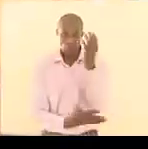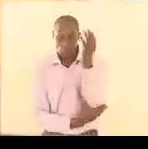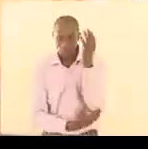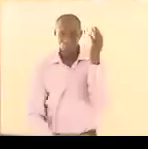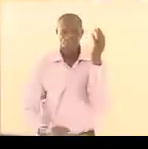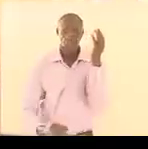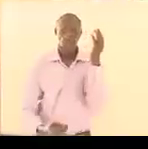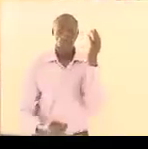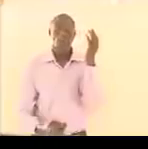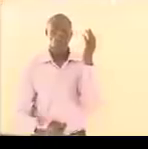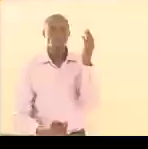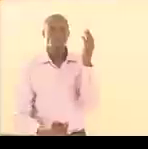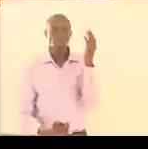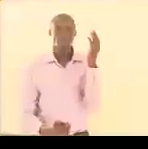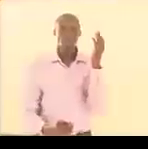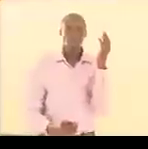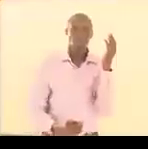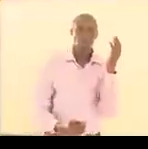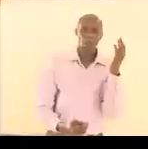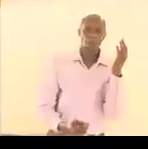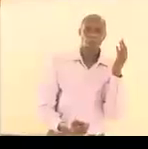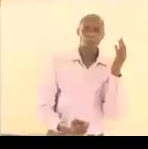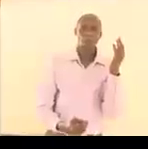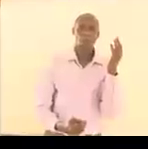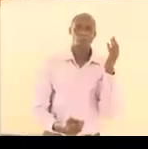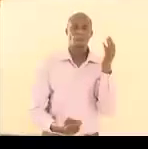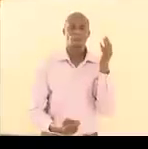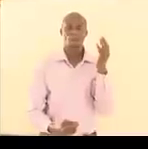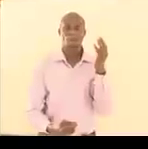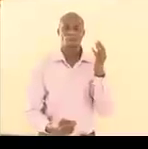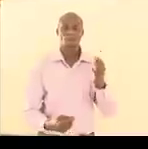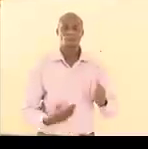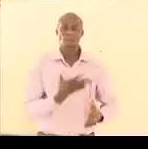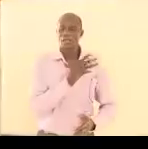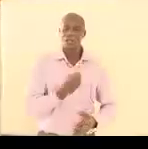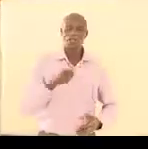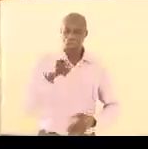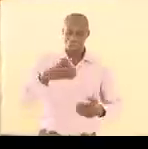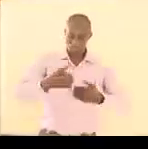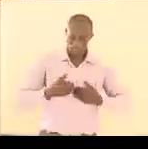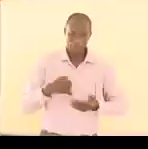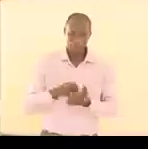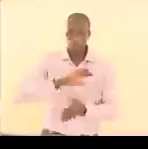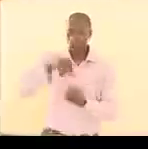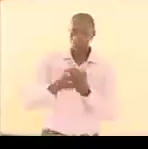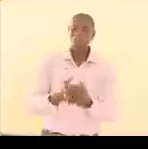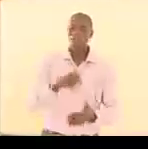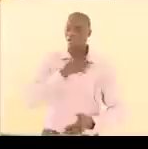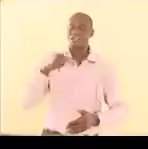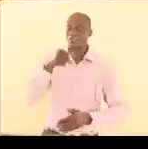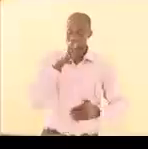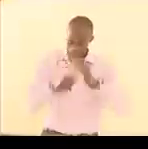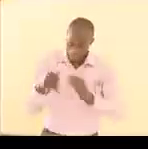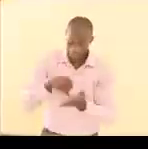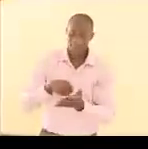in abject destitution, dehumanizing destitution, and you have it all and you hoard it,